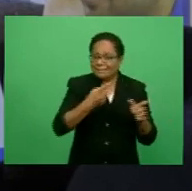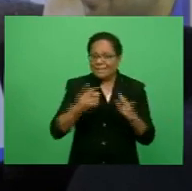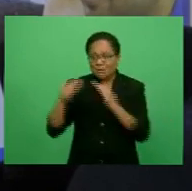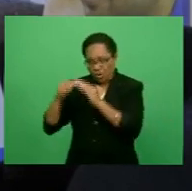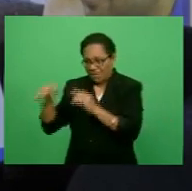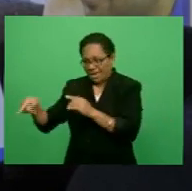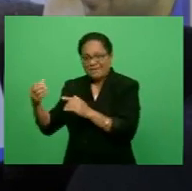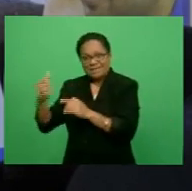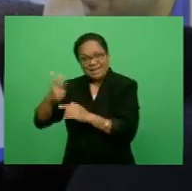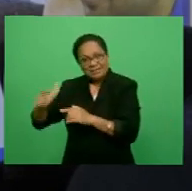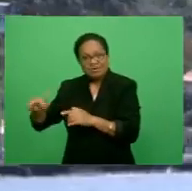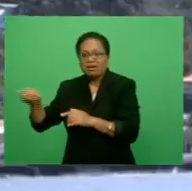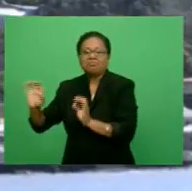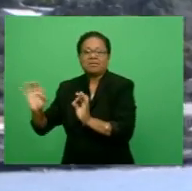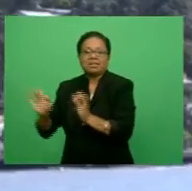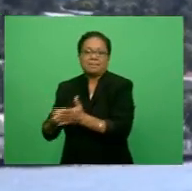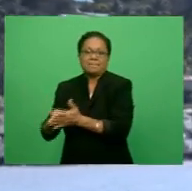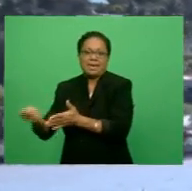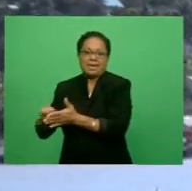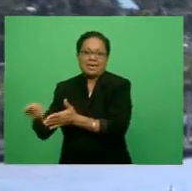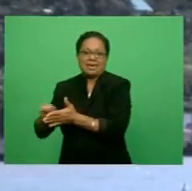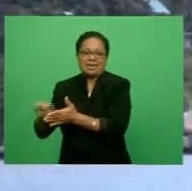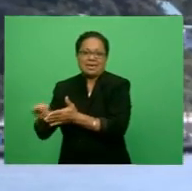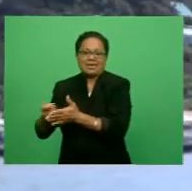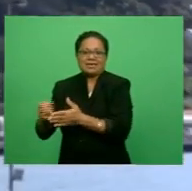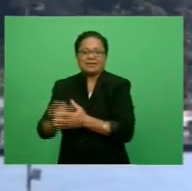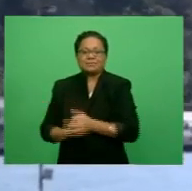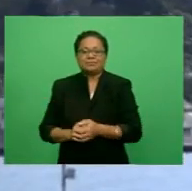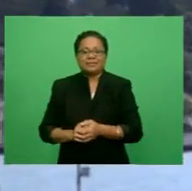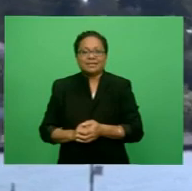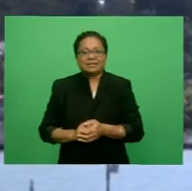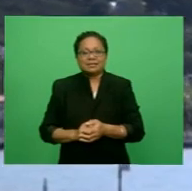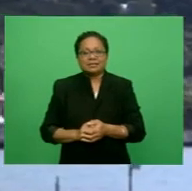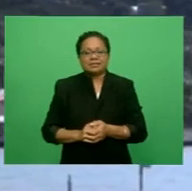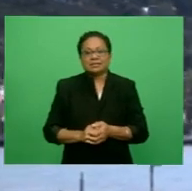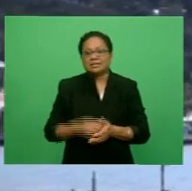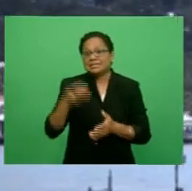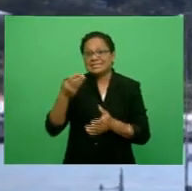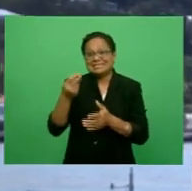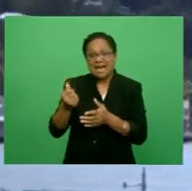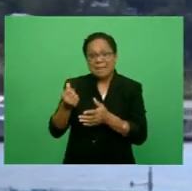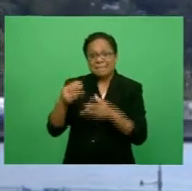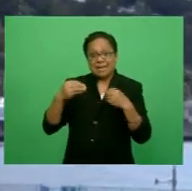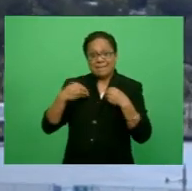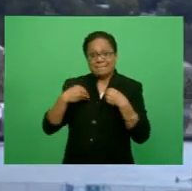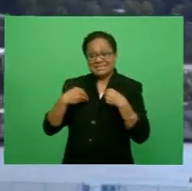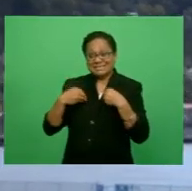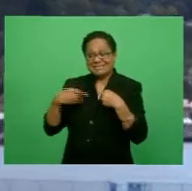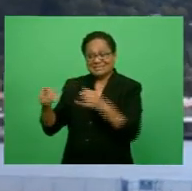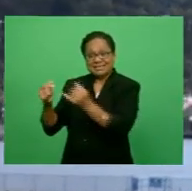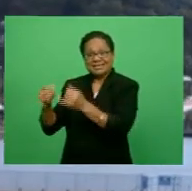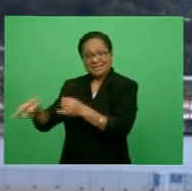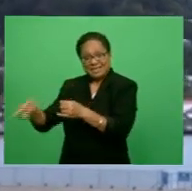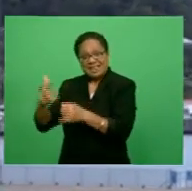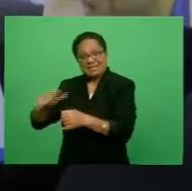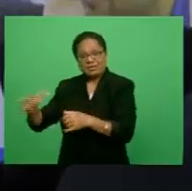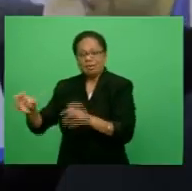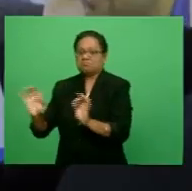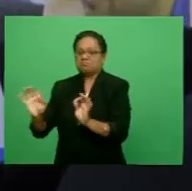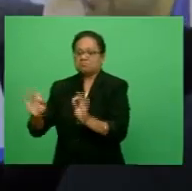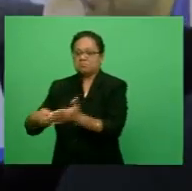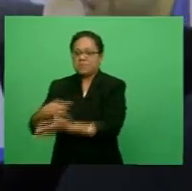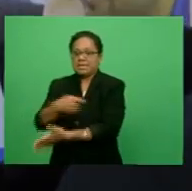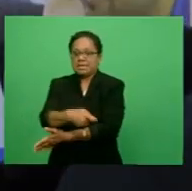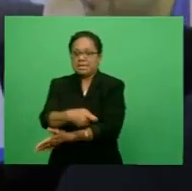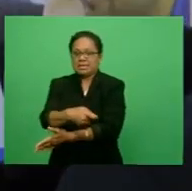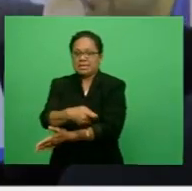and they're not paying their rates. Some companies on the island have also been found defaulting on their rates. Right now, there are companies who